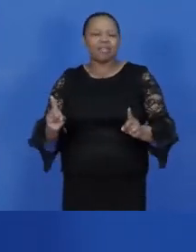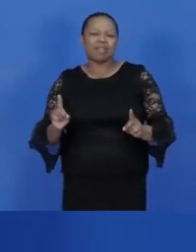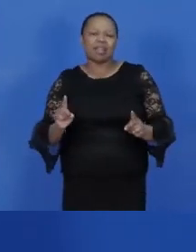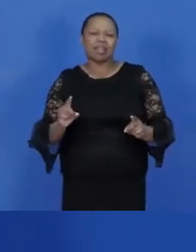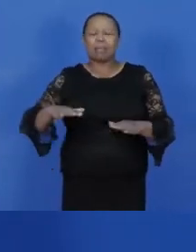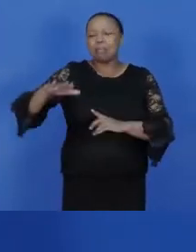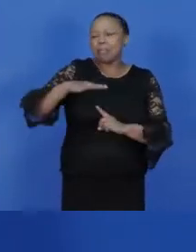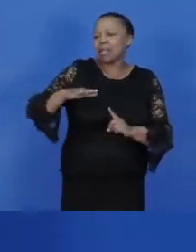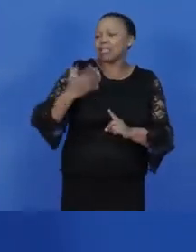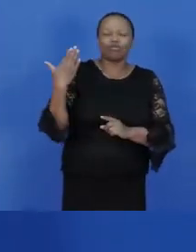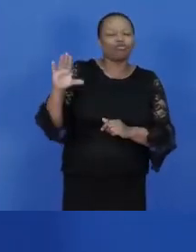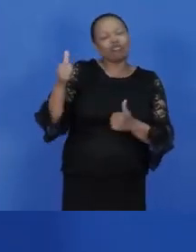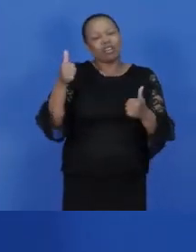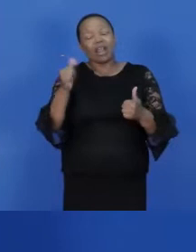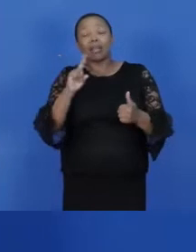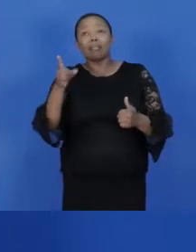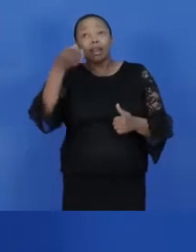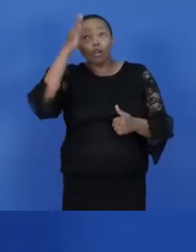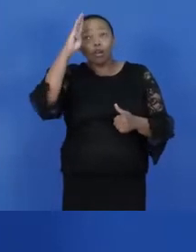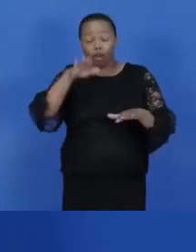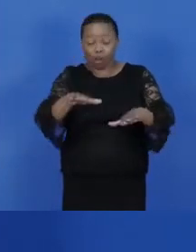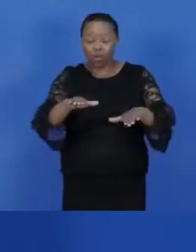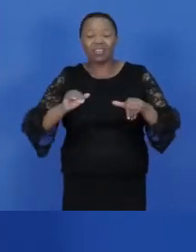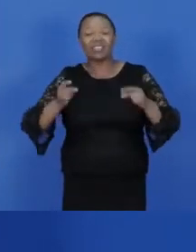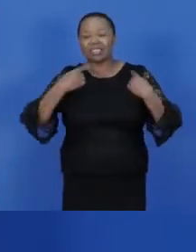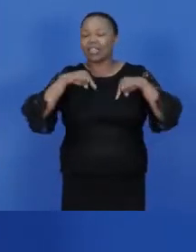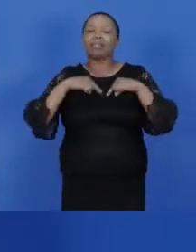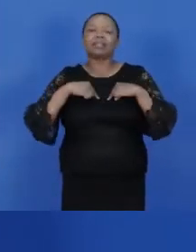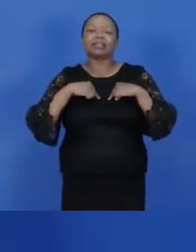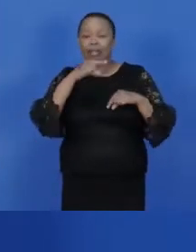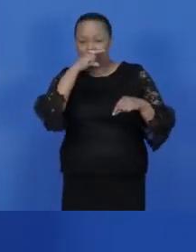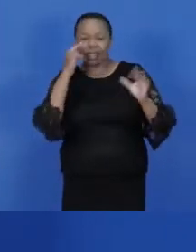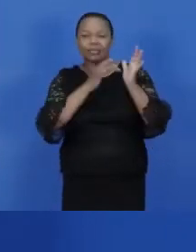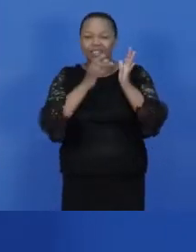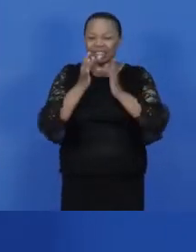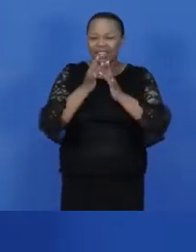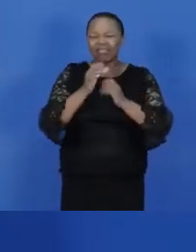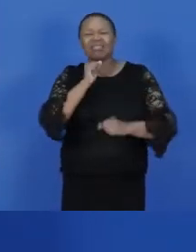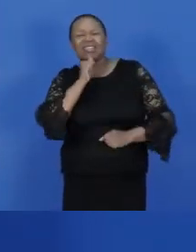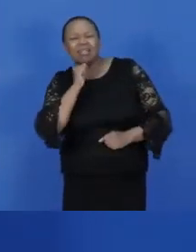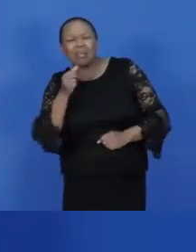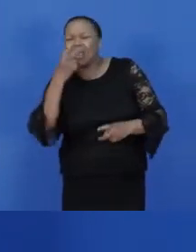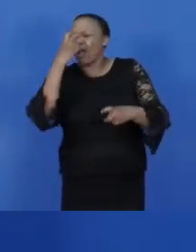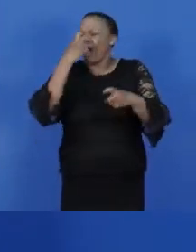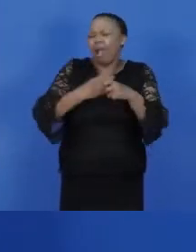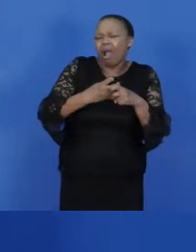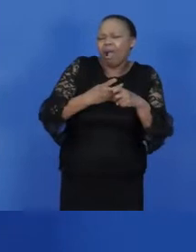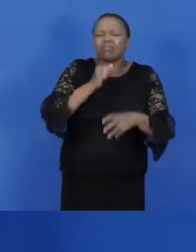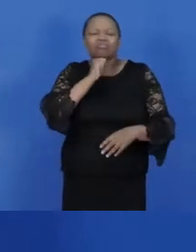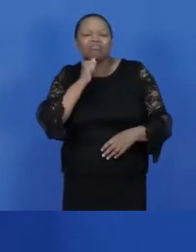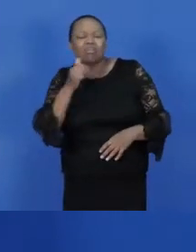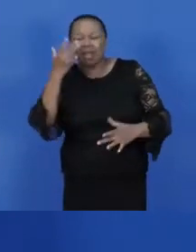us. God delivers us from those areas in the name of Jesus. Doesn't matter the hardship. It doesn't matter